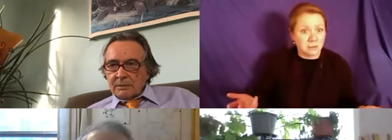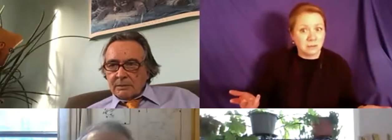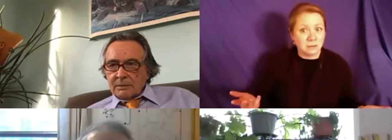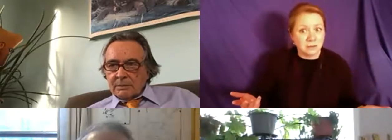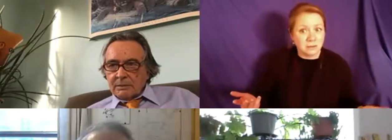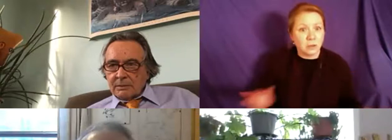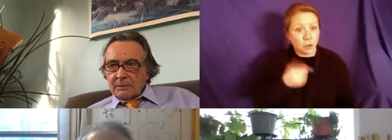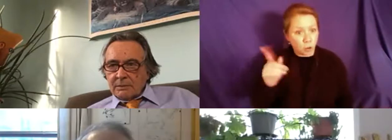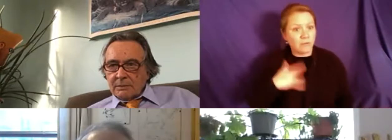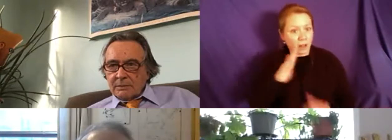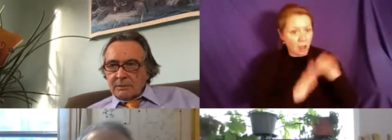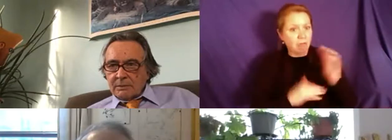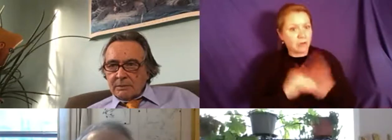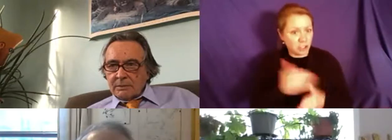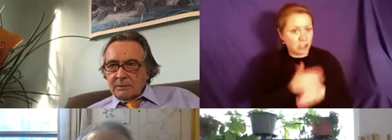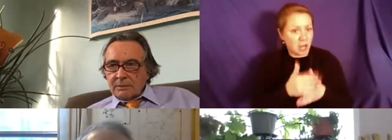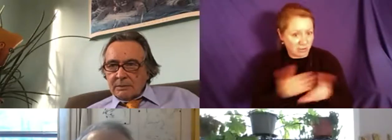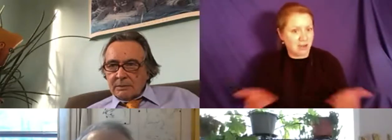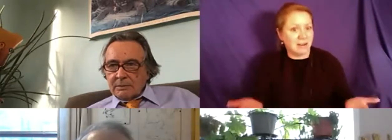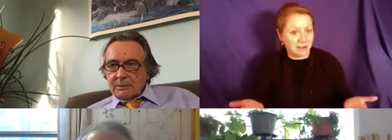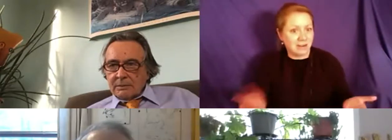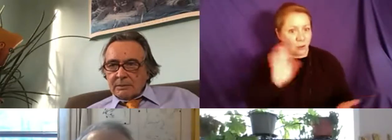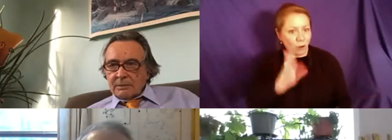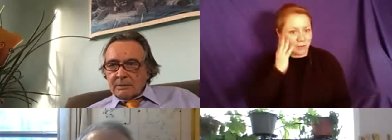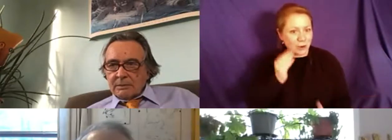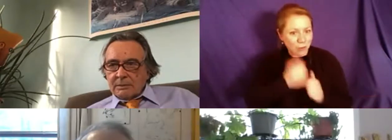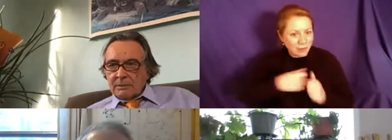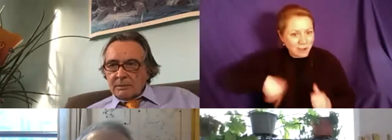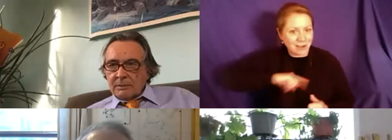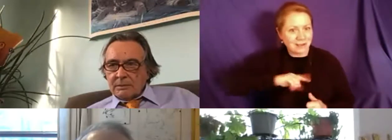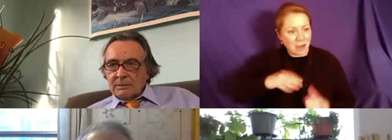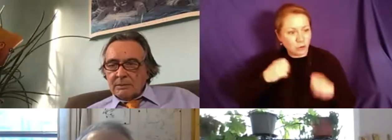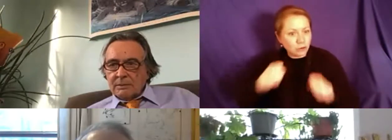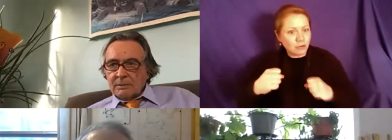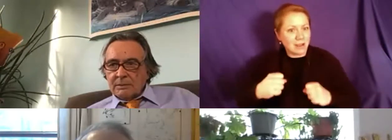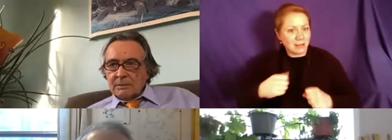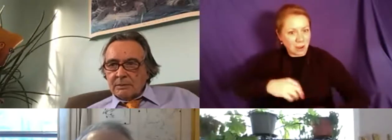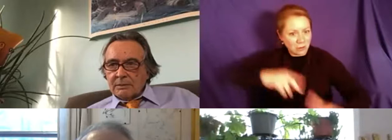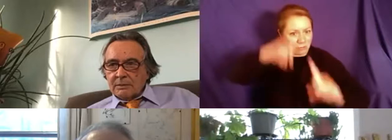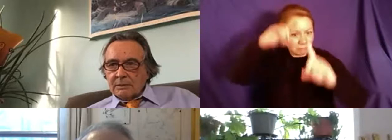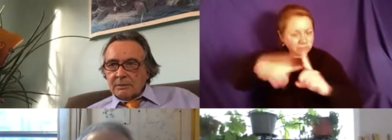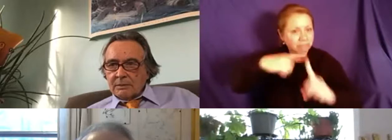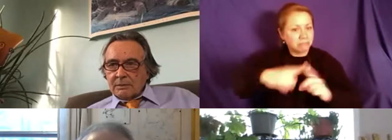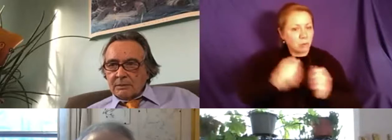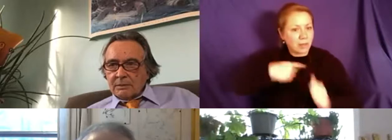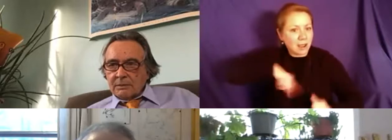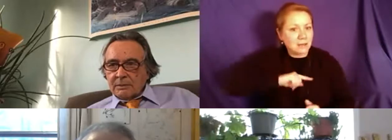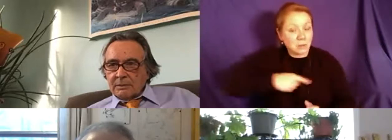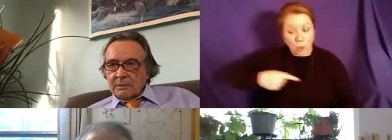you will feel comfortable enough to share your experience and your strength and your hope with us so that